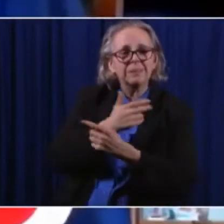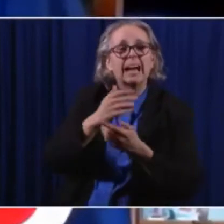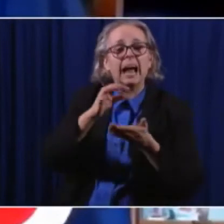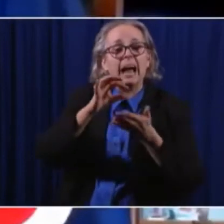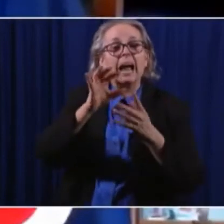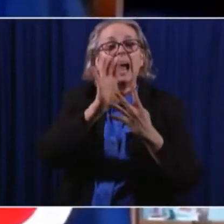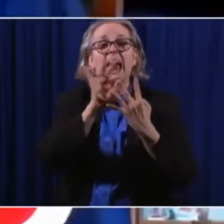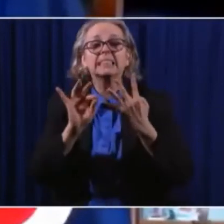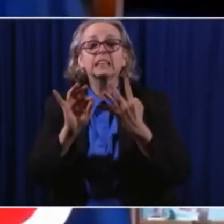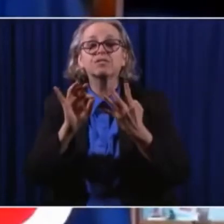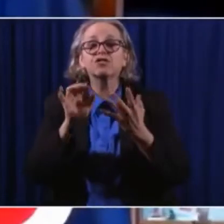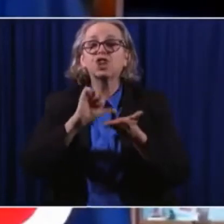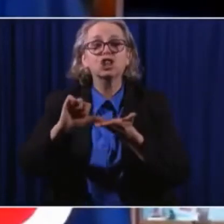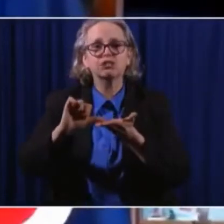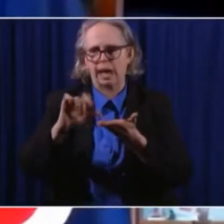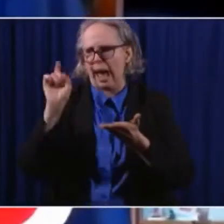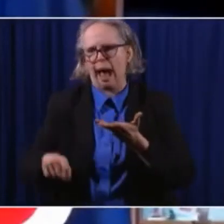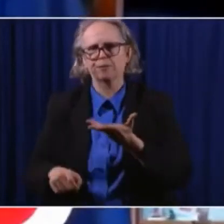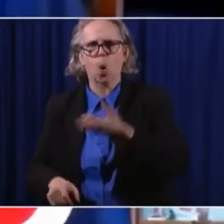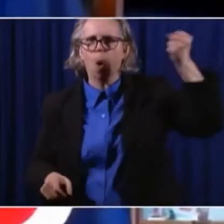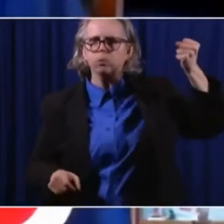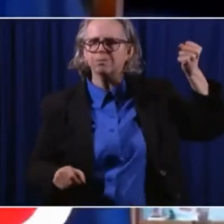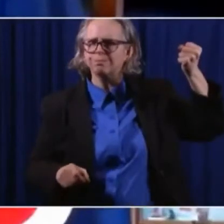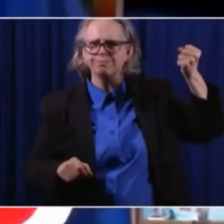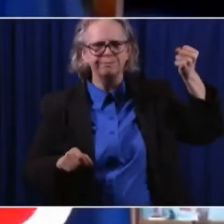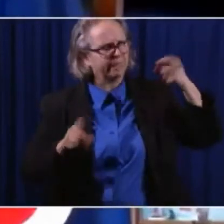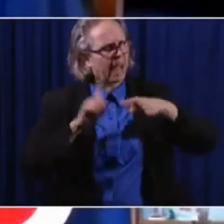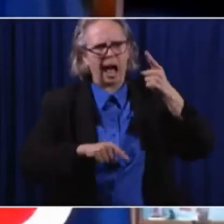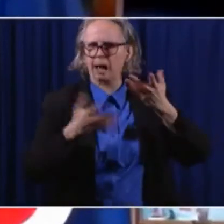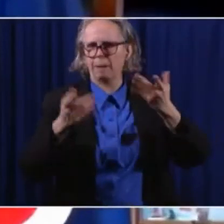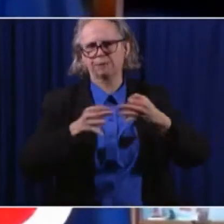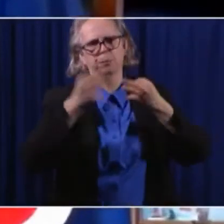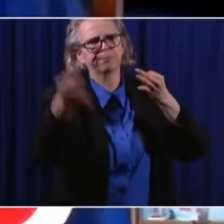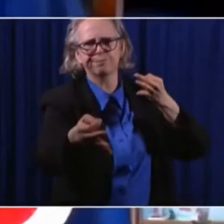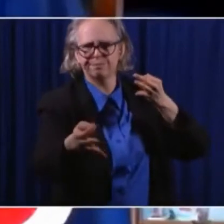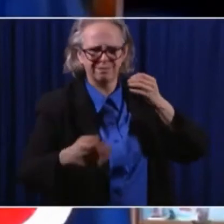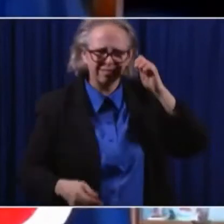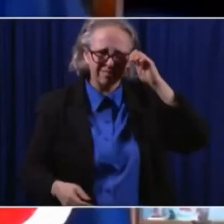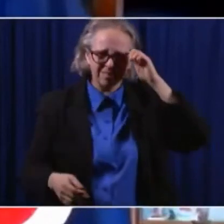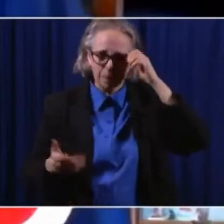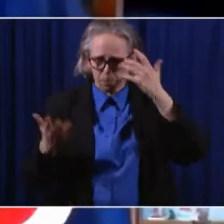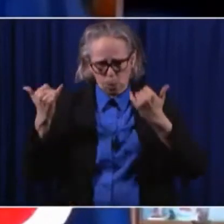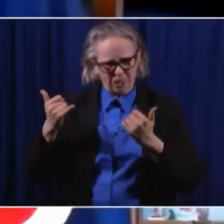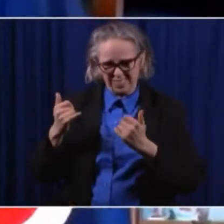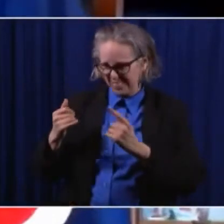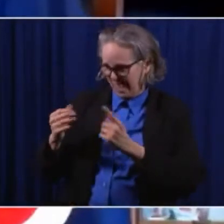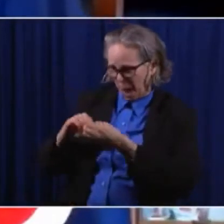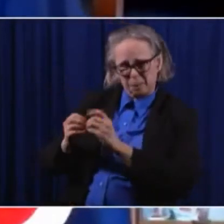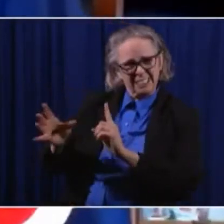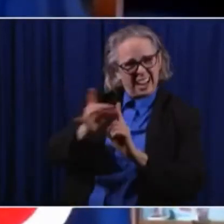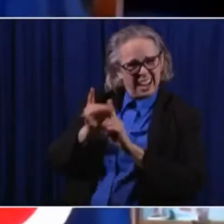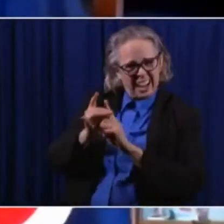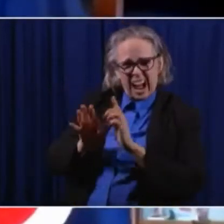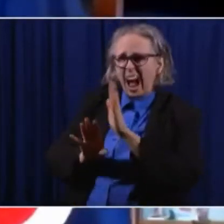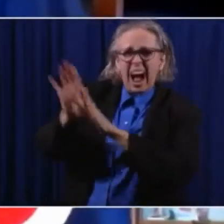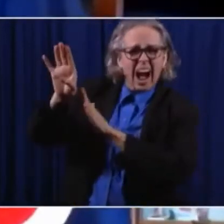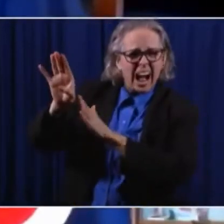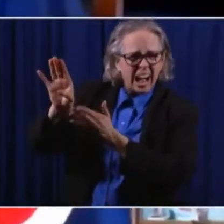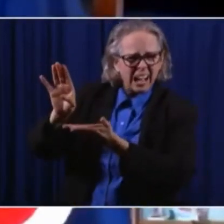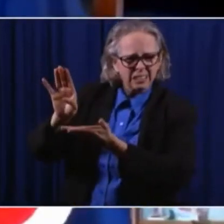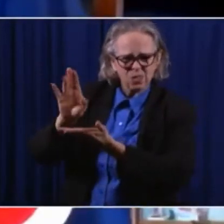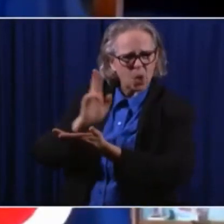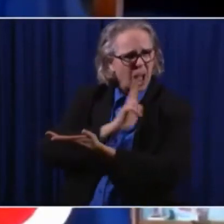we just can't see this trend continue without it having a really increasingly negative impact on the way